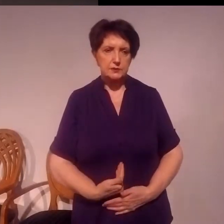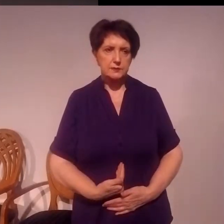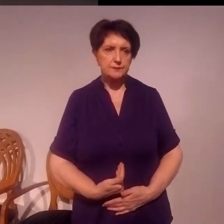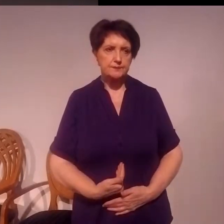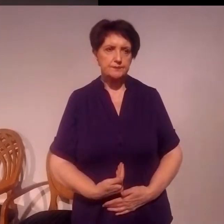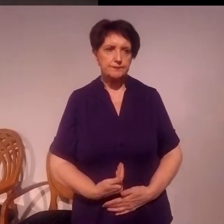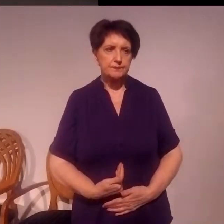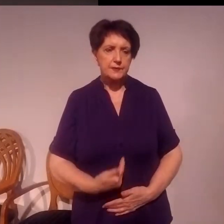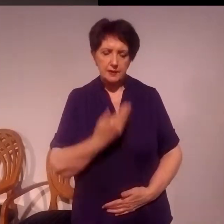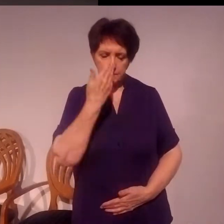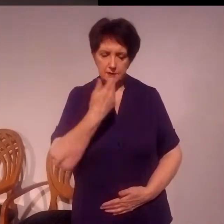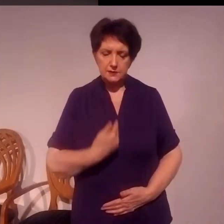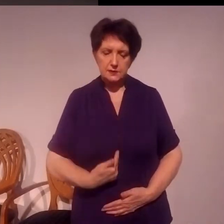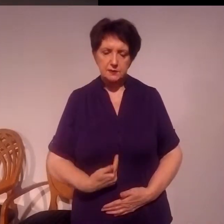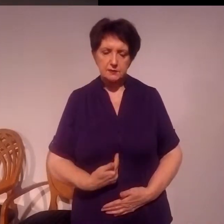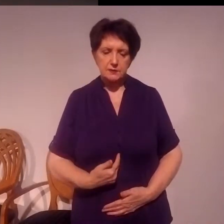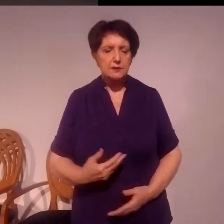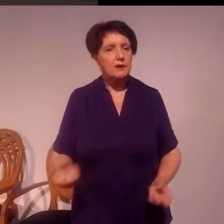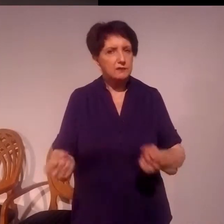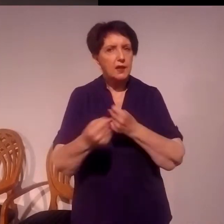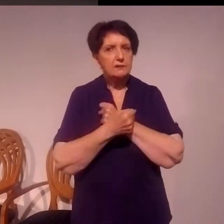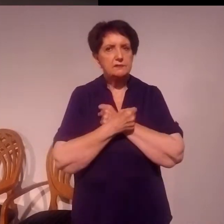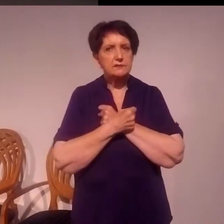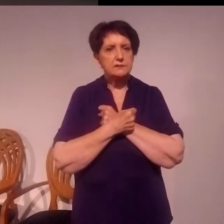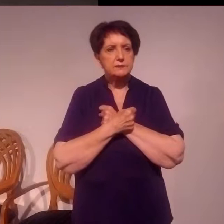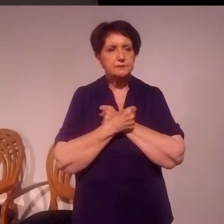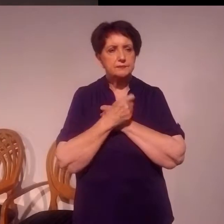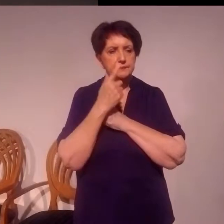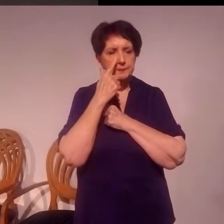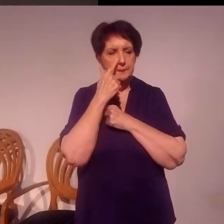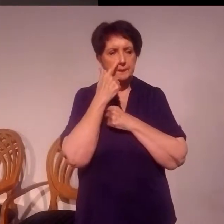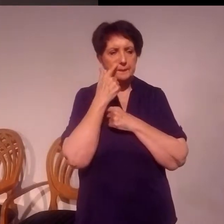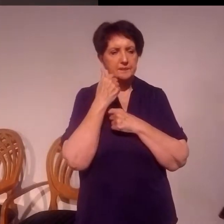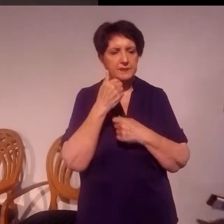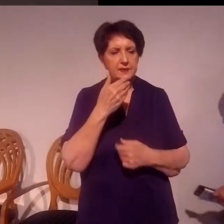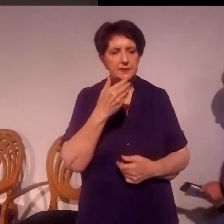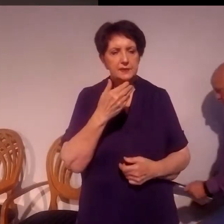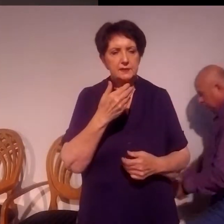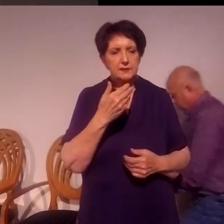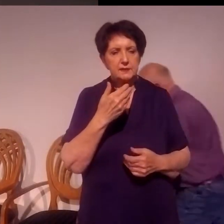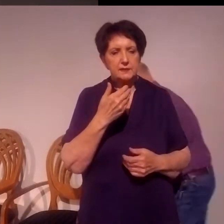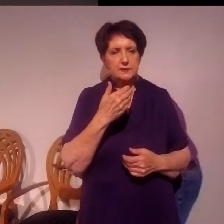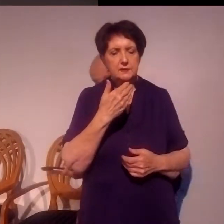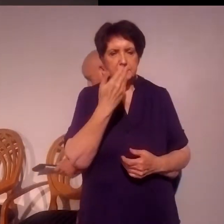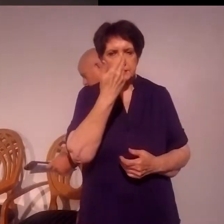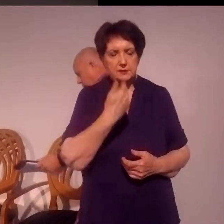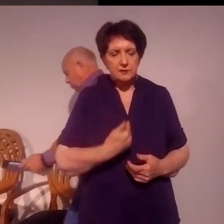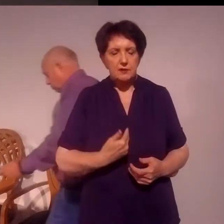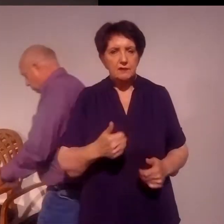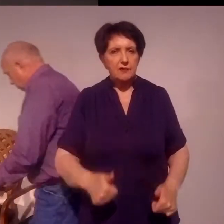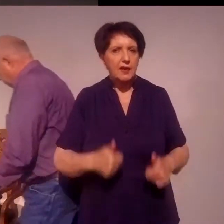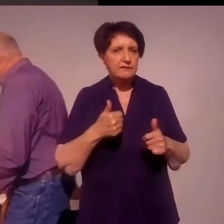The center, which is the center of love. The center of life itself.